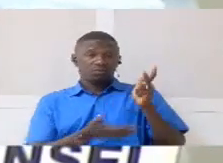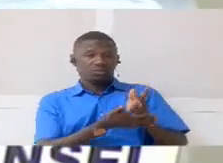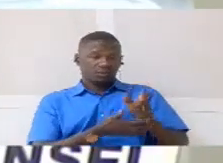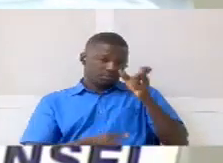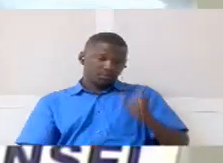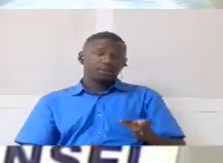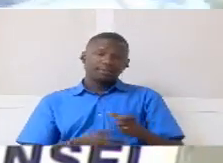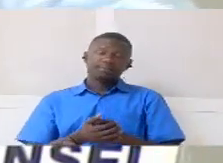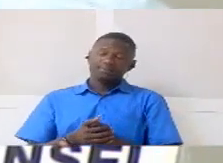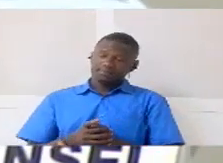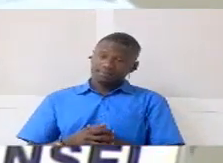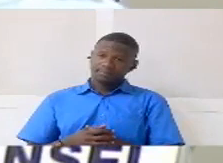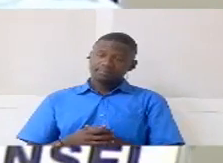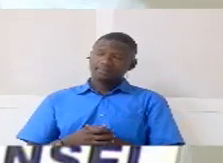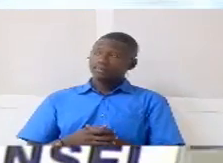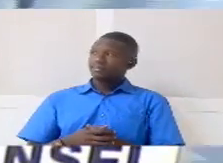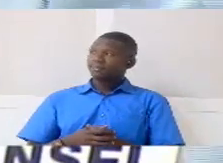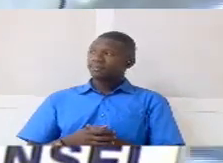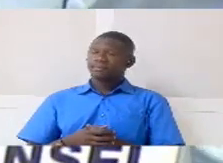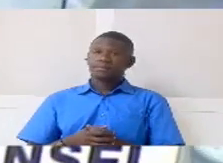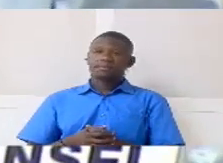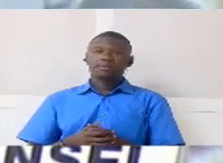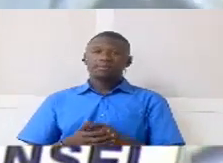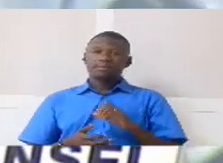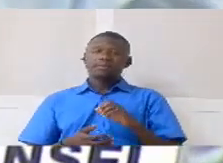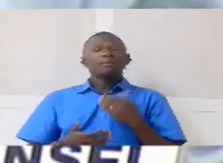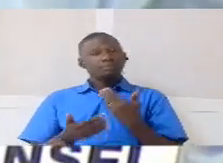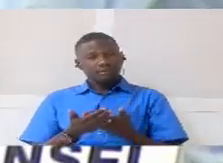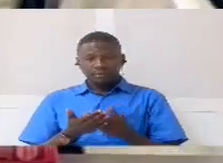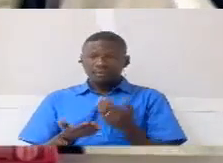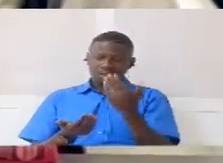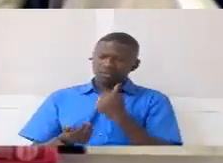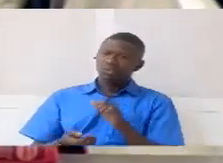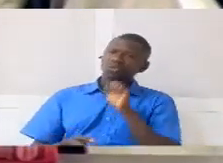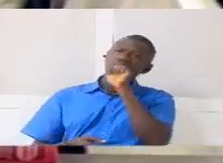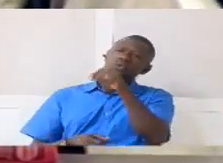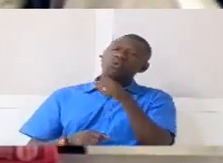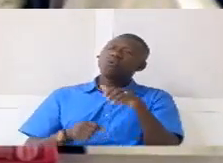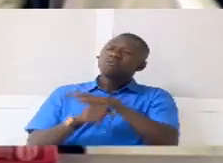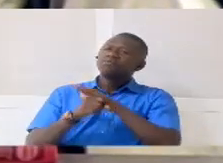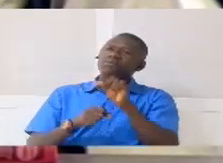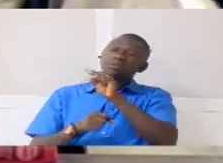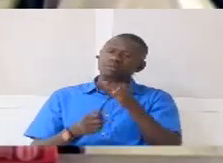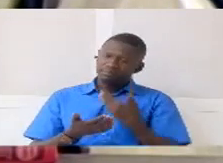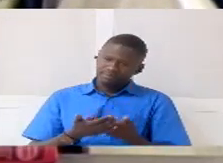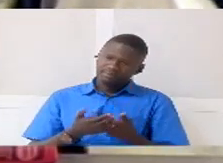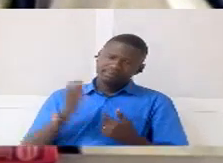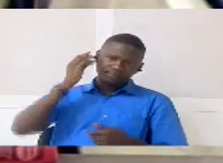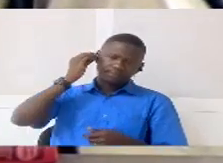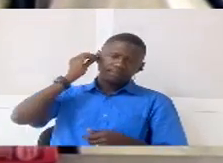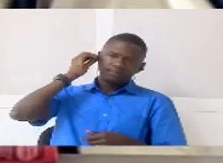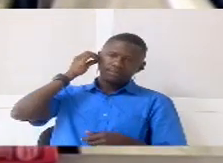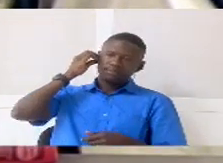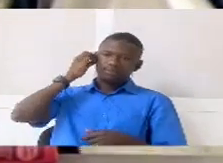counsel koi bismillah selo. Can you tell us your full names, please? Ito ani konto mo fonyang. Nto